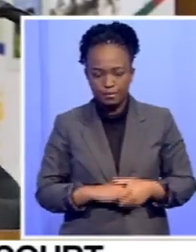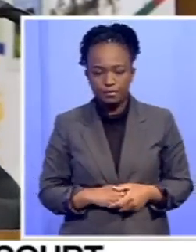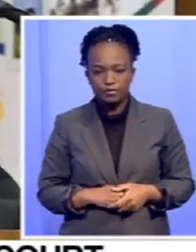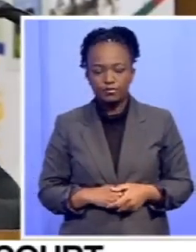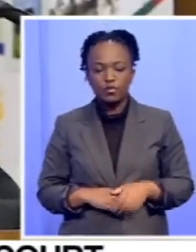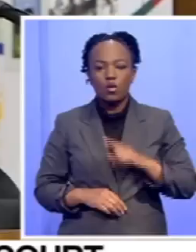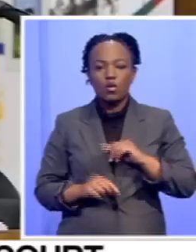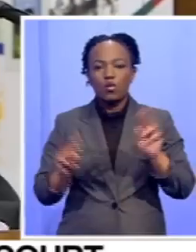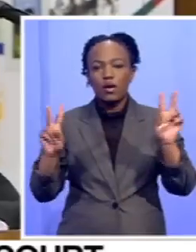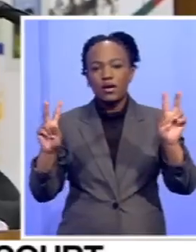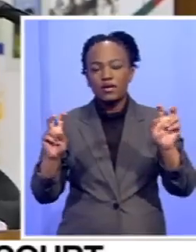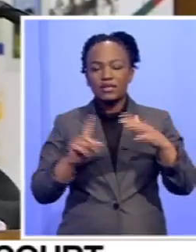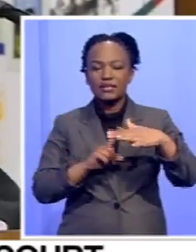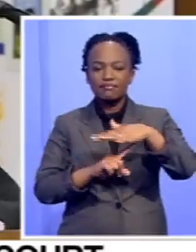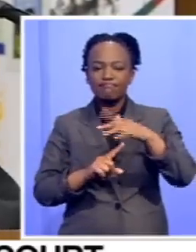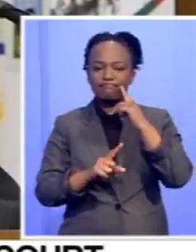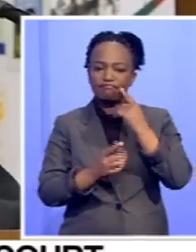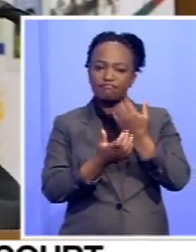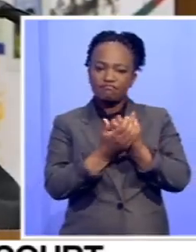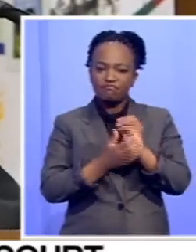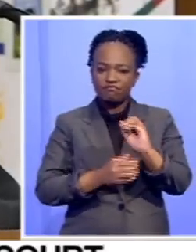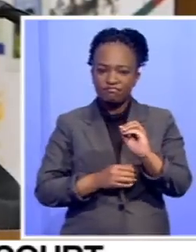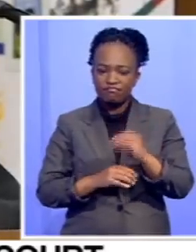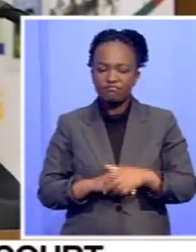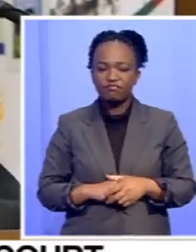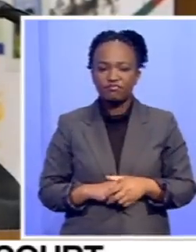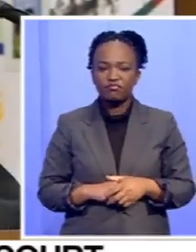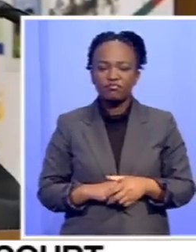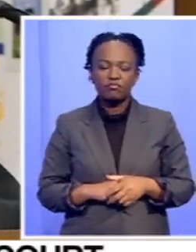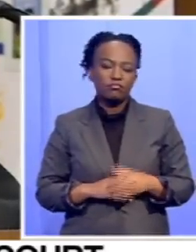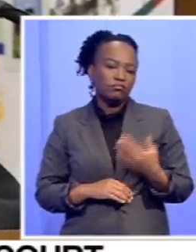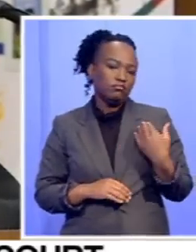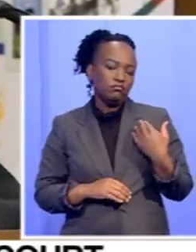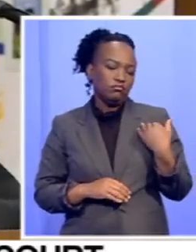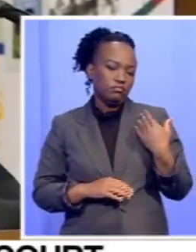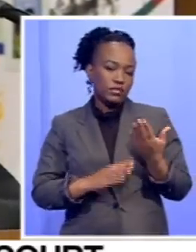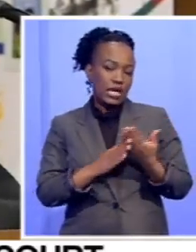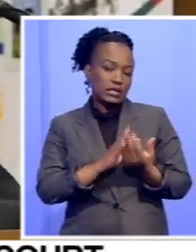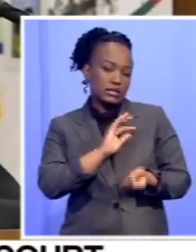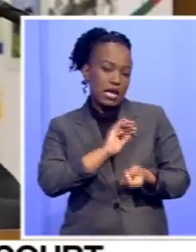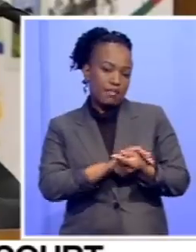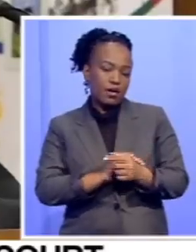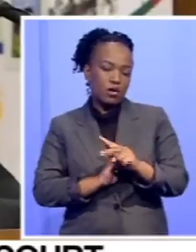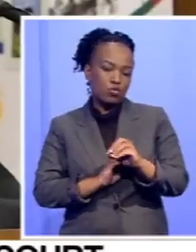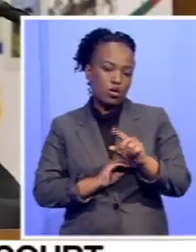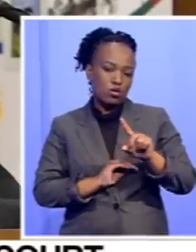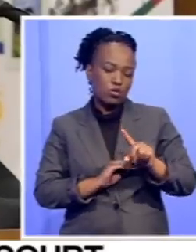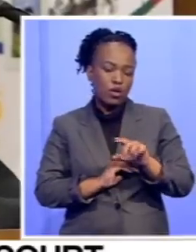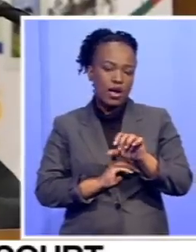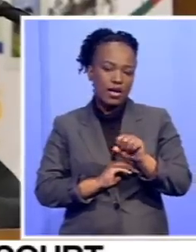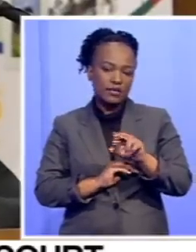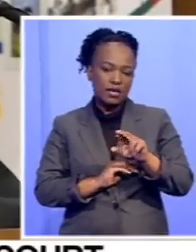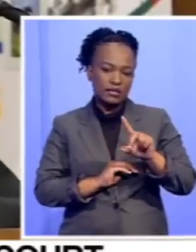issue regarding circumstantial evidence is moot. In S versus Swartz 2001, 1 SACR 334,